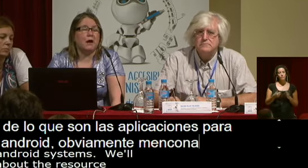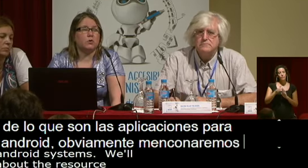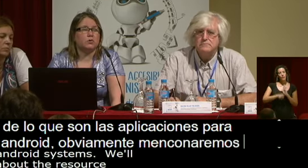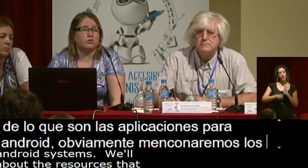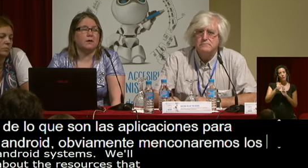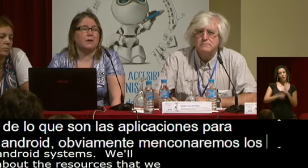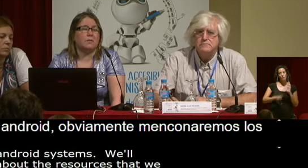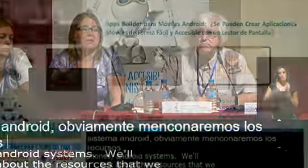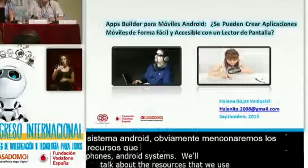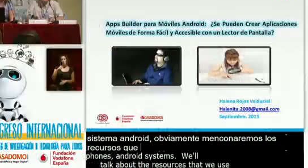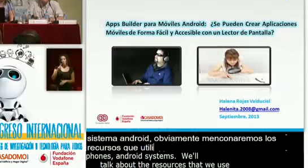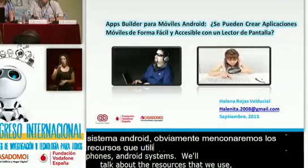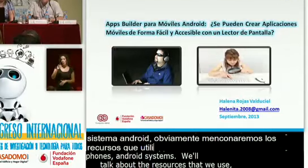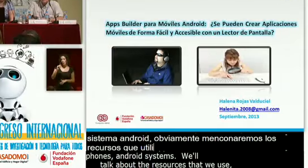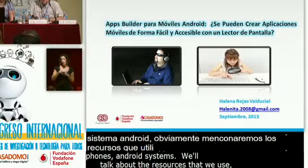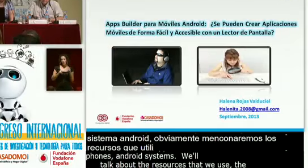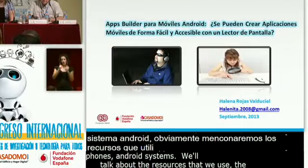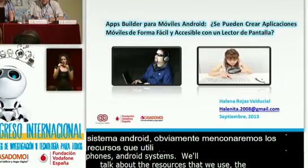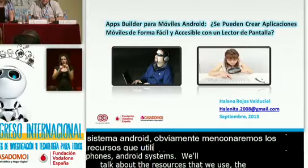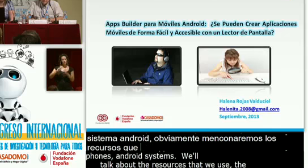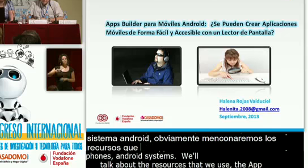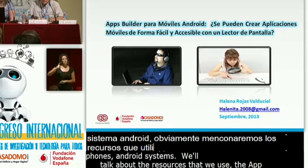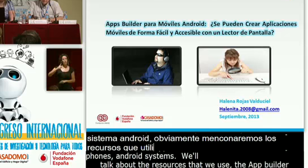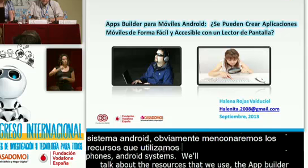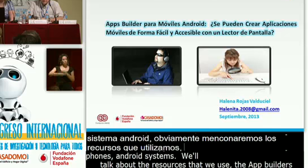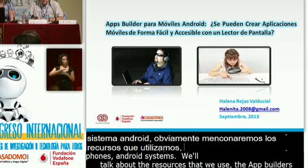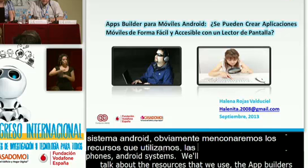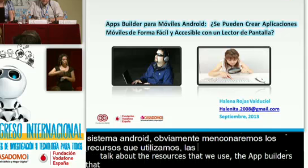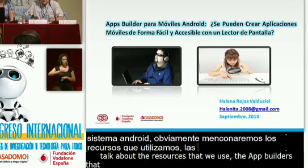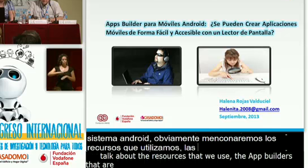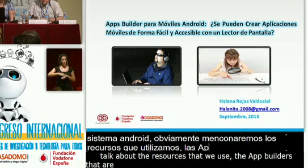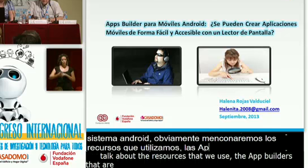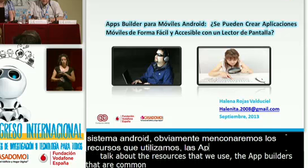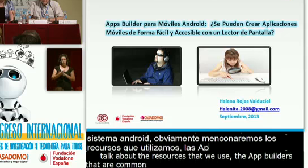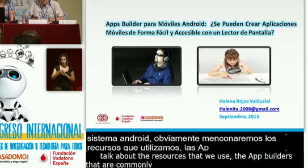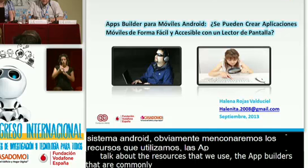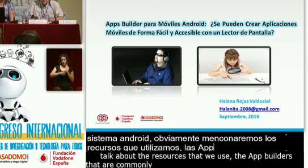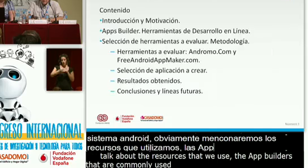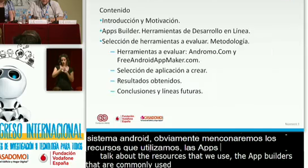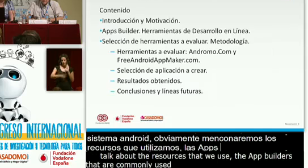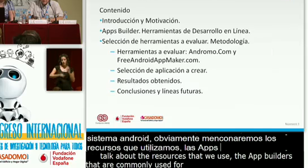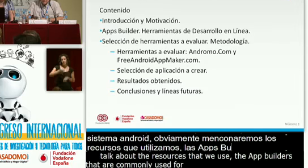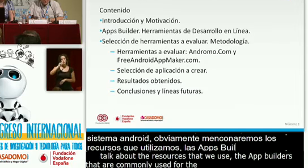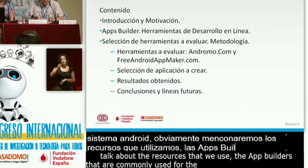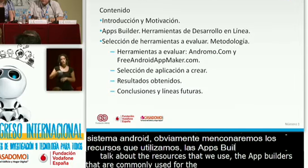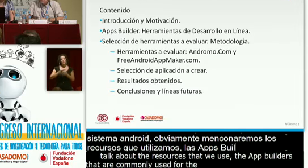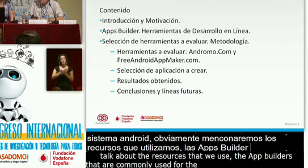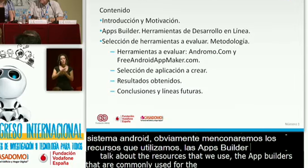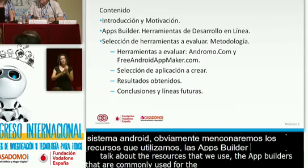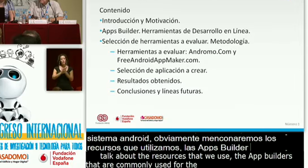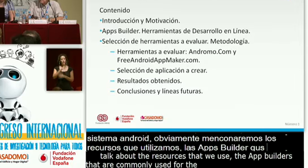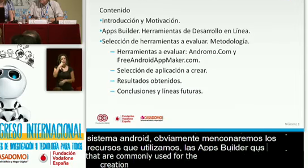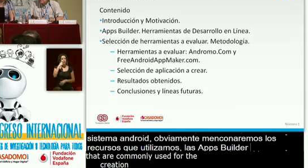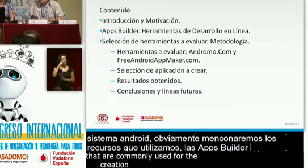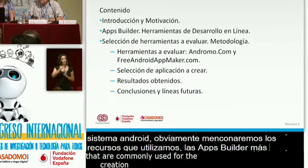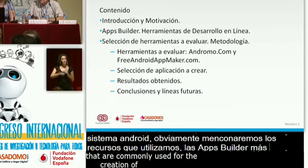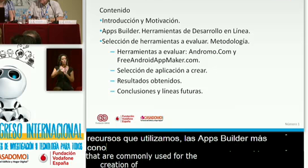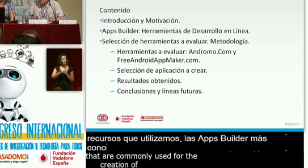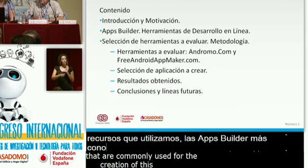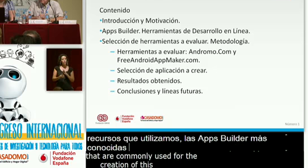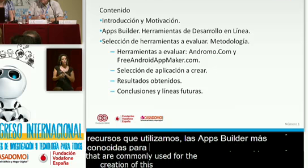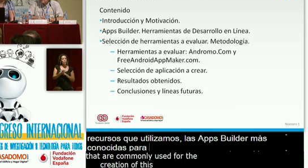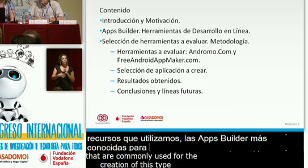the app builders that are commonly used for the creation of these type of apps. We will talk